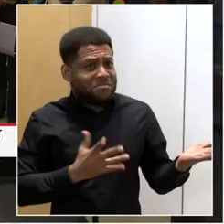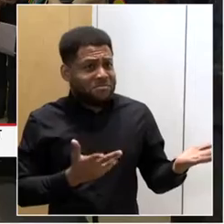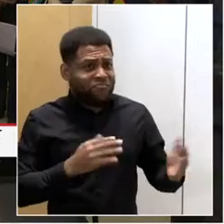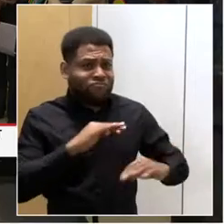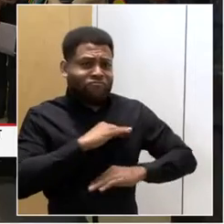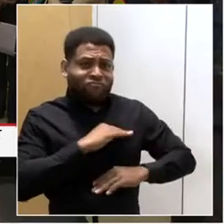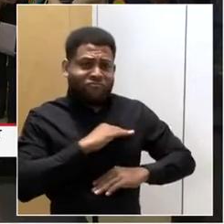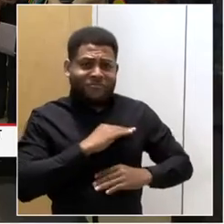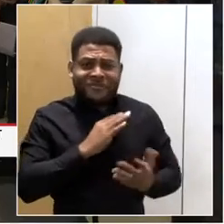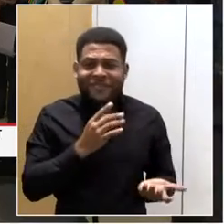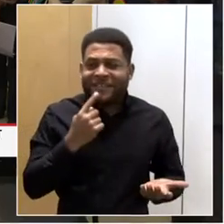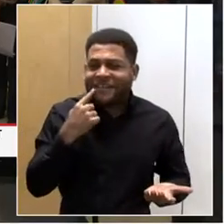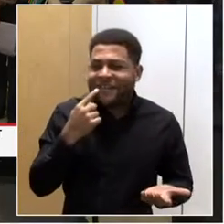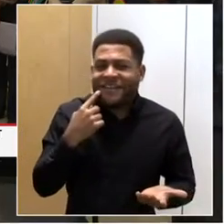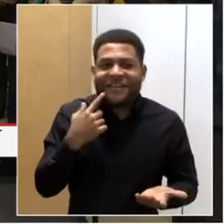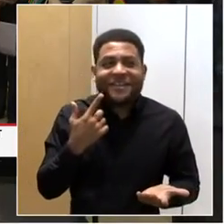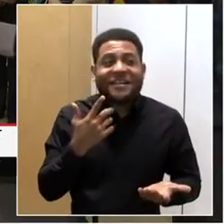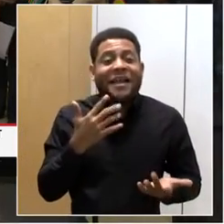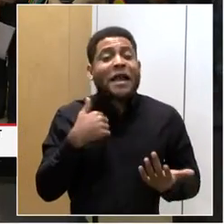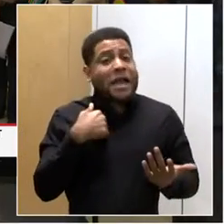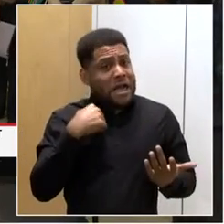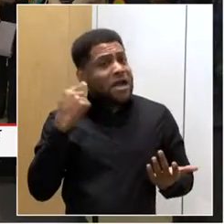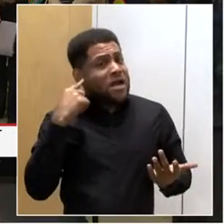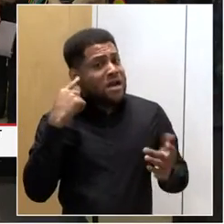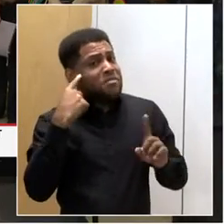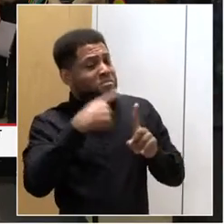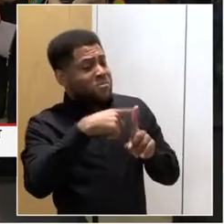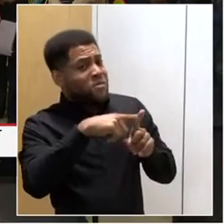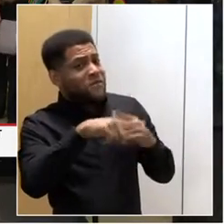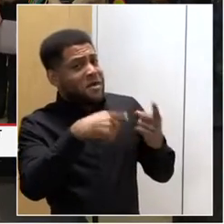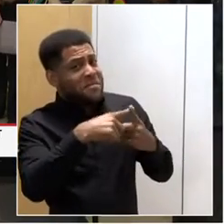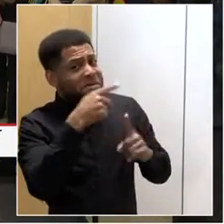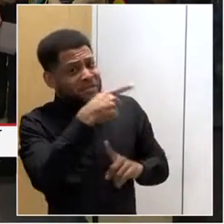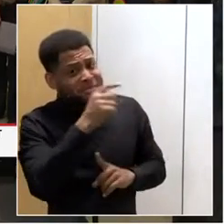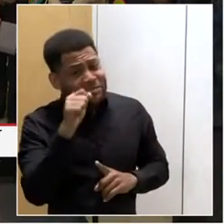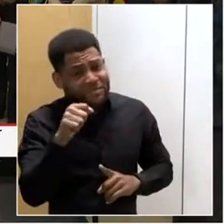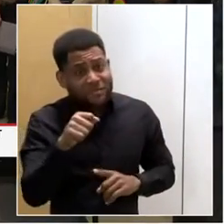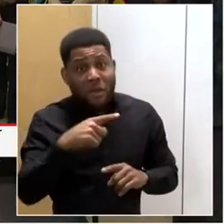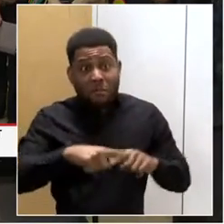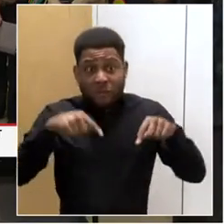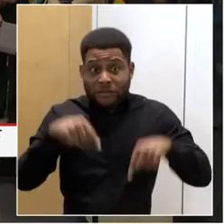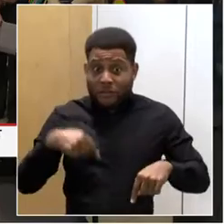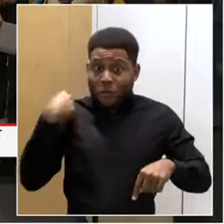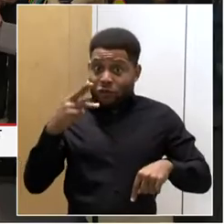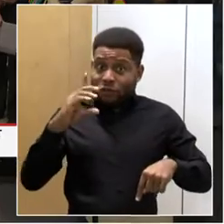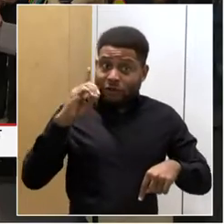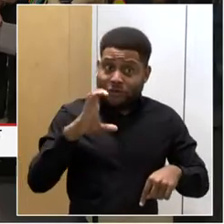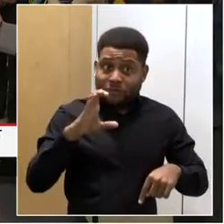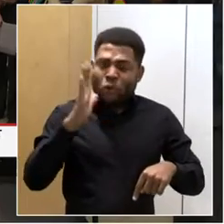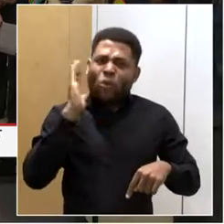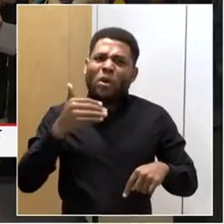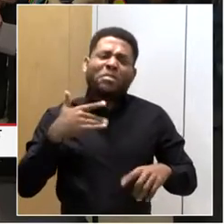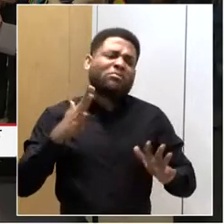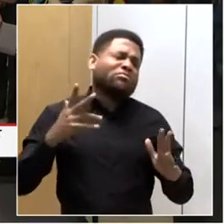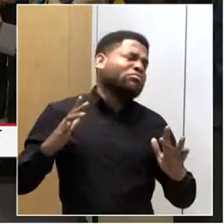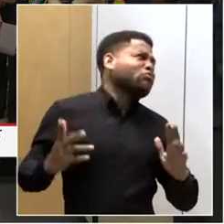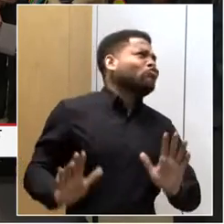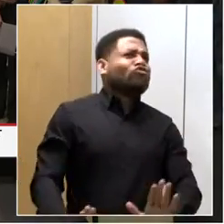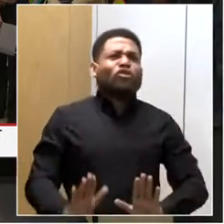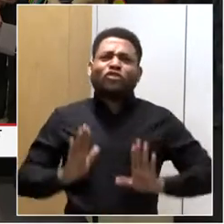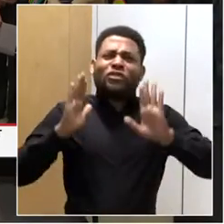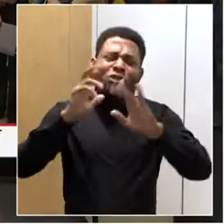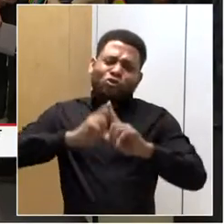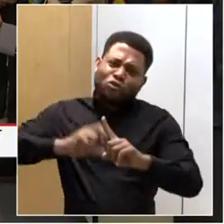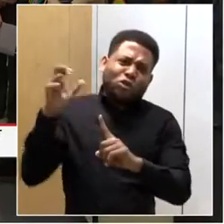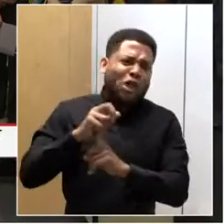It was, I hear it was pretty good. But in Washington, D.C., it's going to be pretty great. And